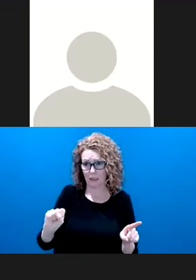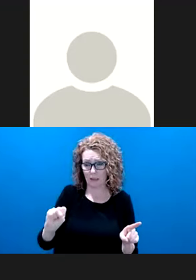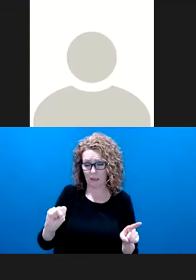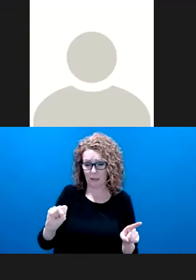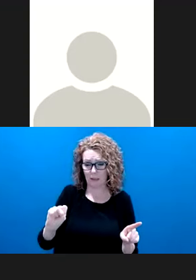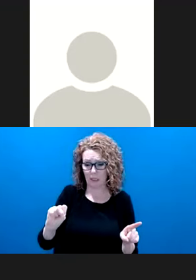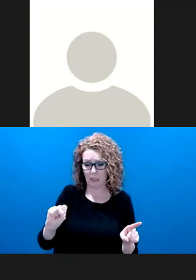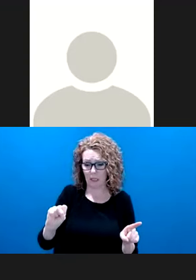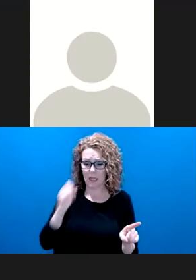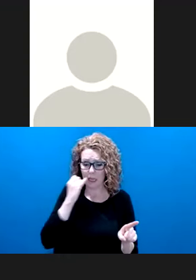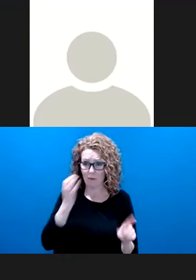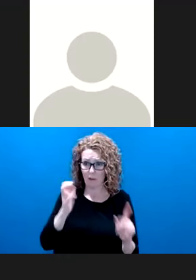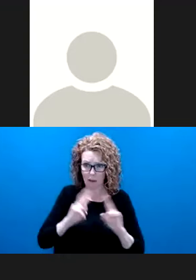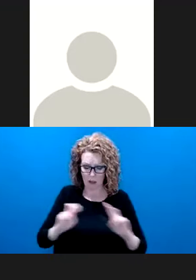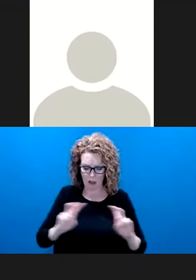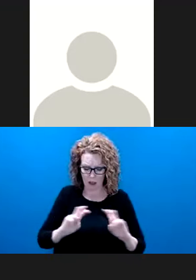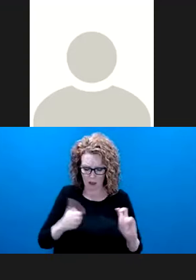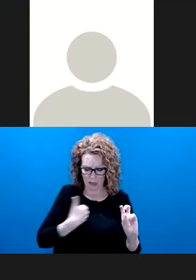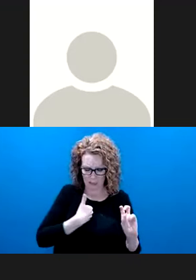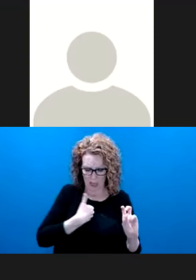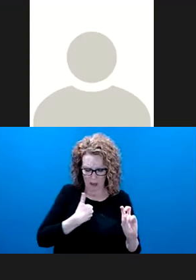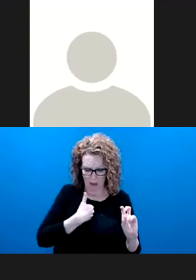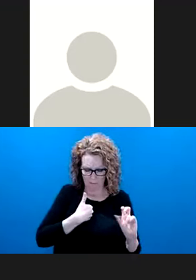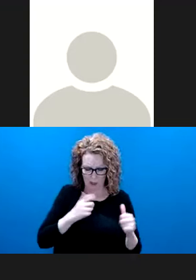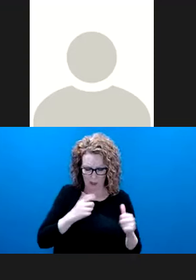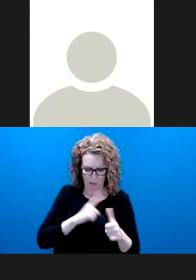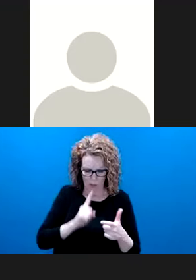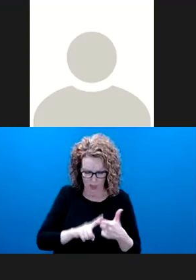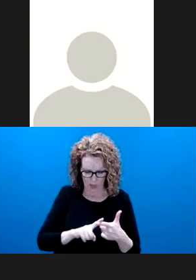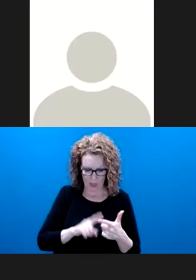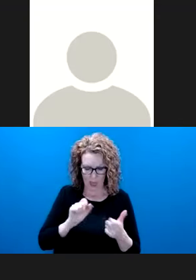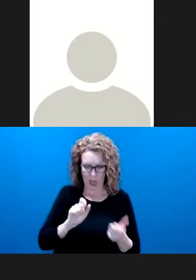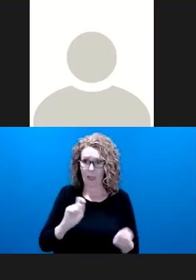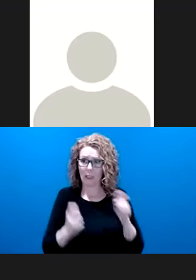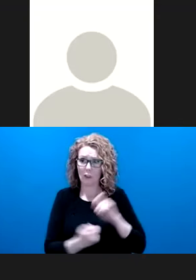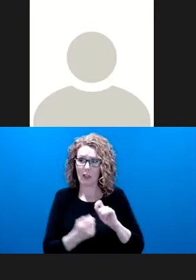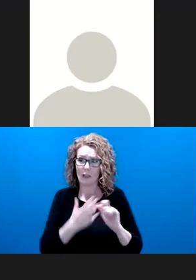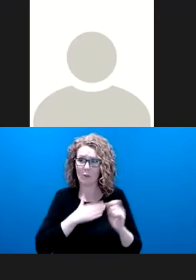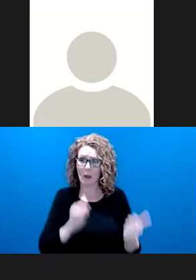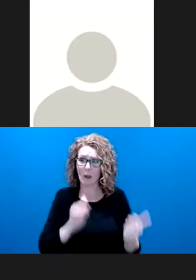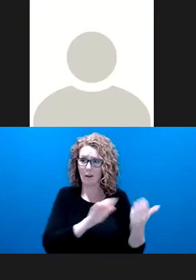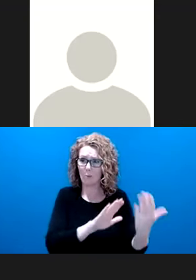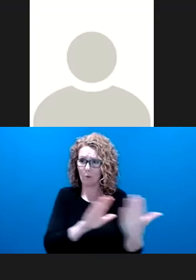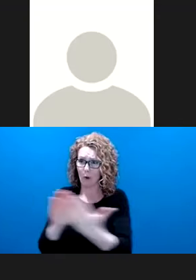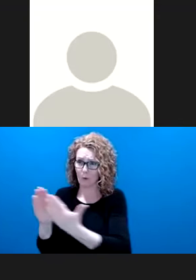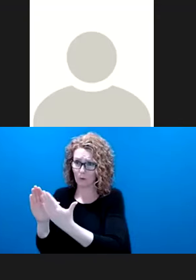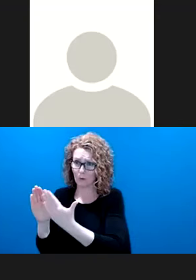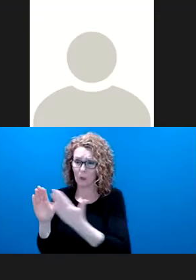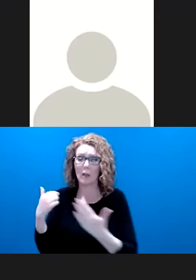people I reach. Maybe I can change my business practice. And so I'm changing kind of that culture of